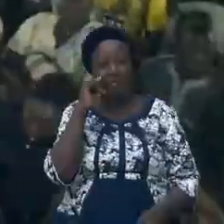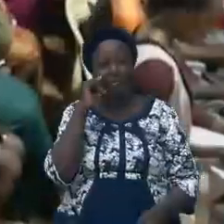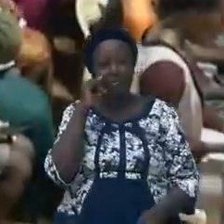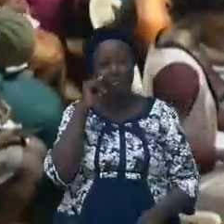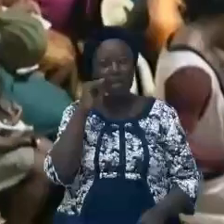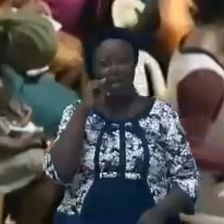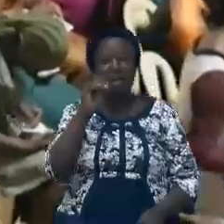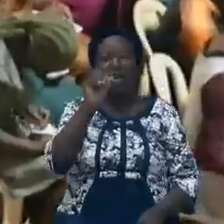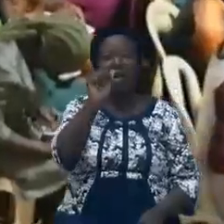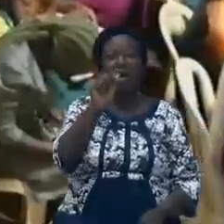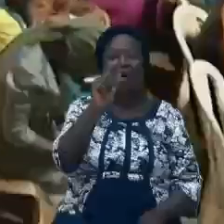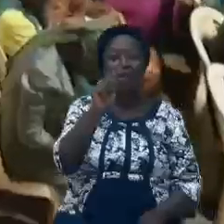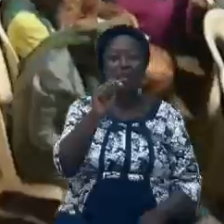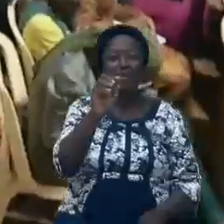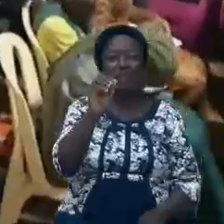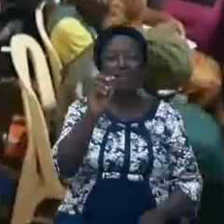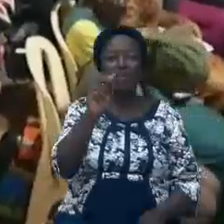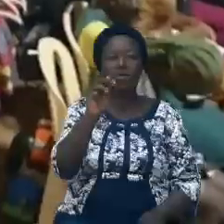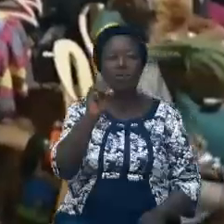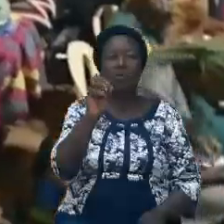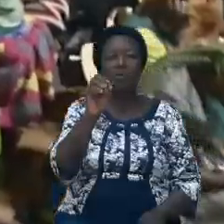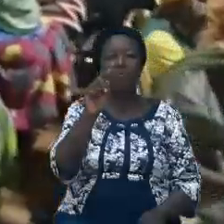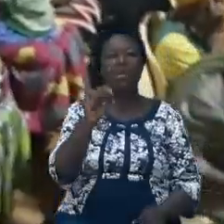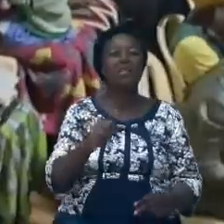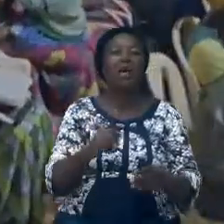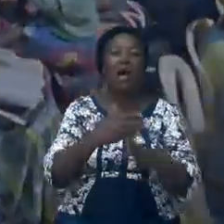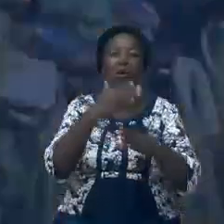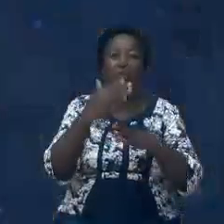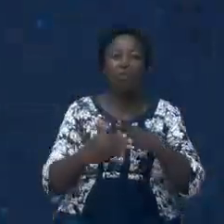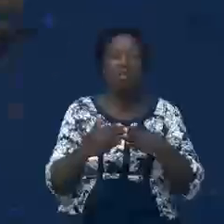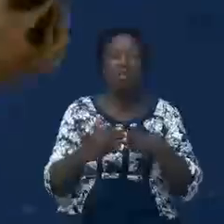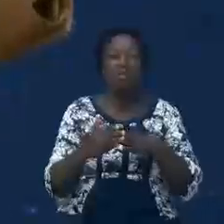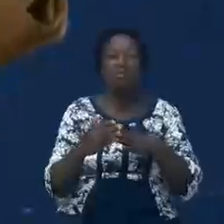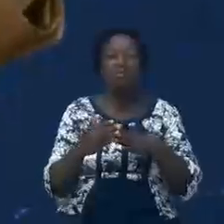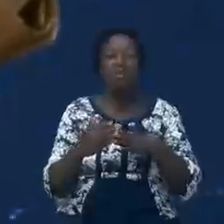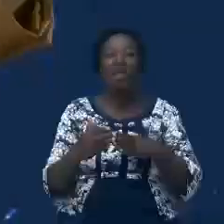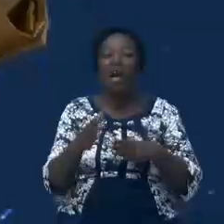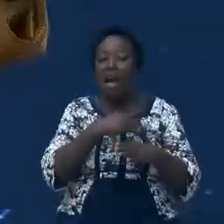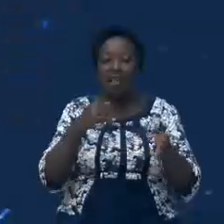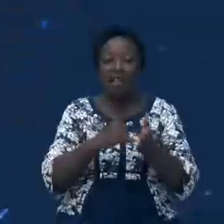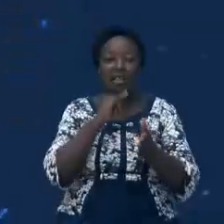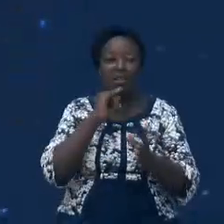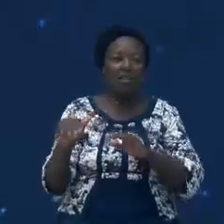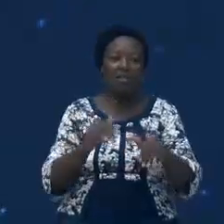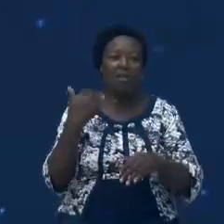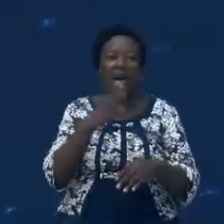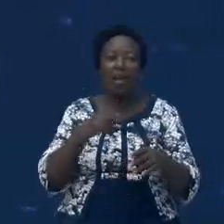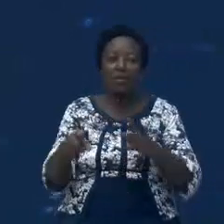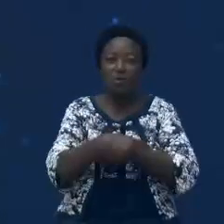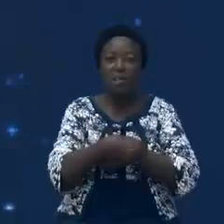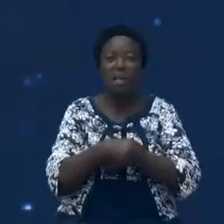Jesus' name. Yesterday, atonement accomplished. It's done. And